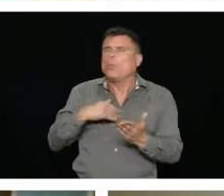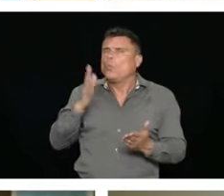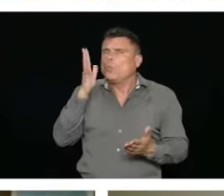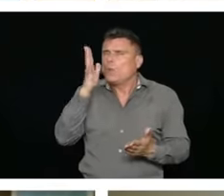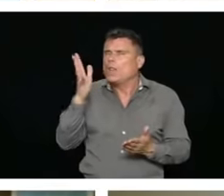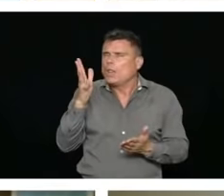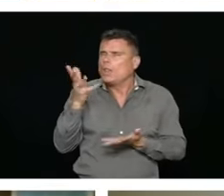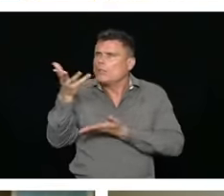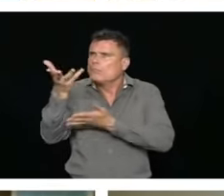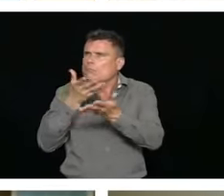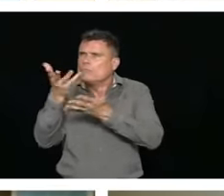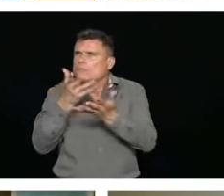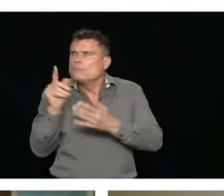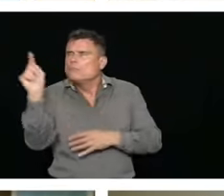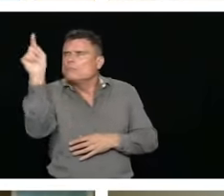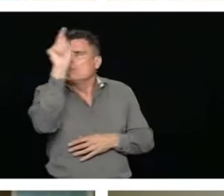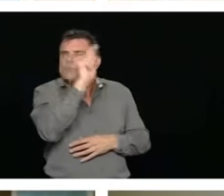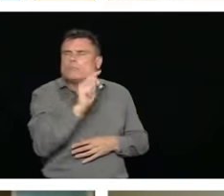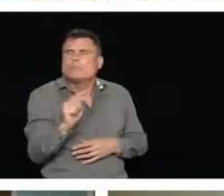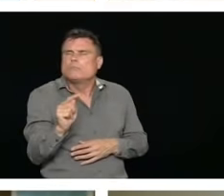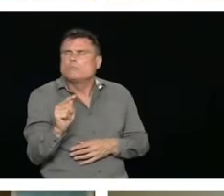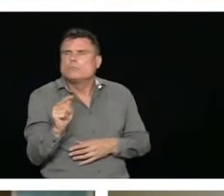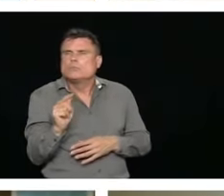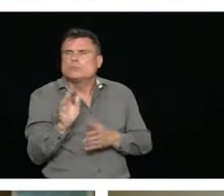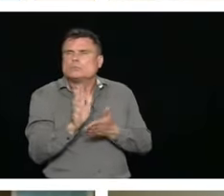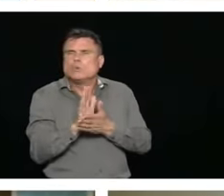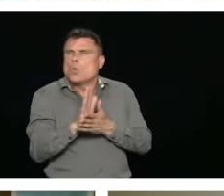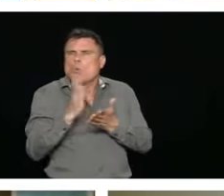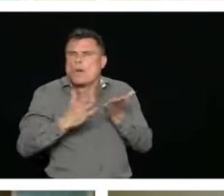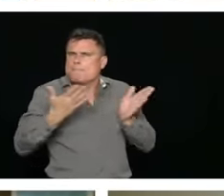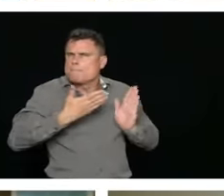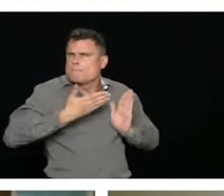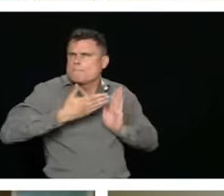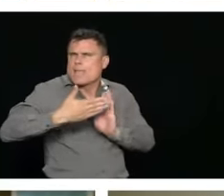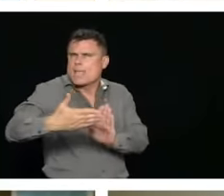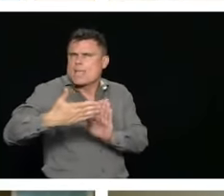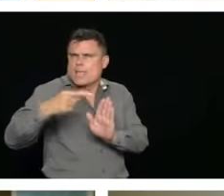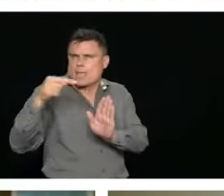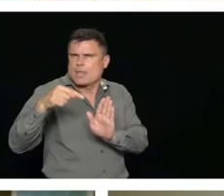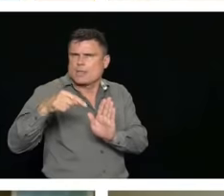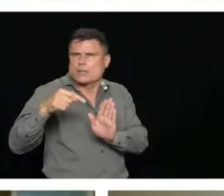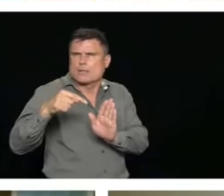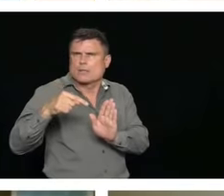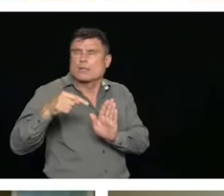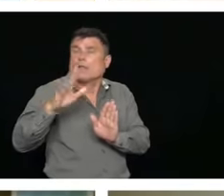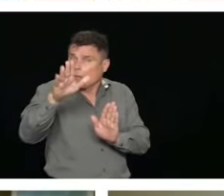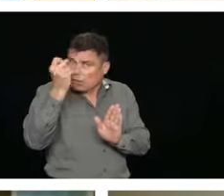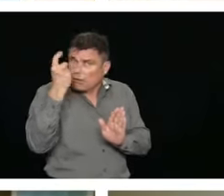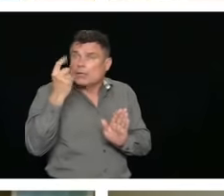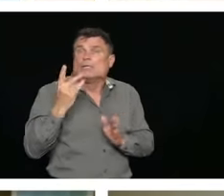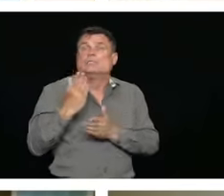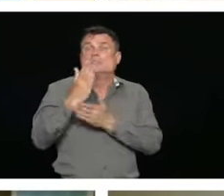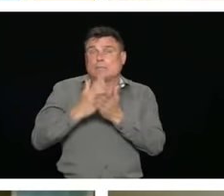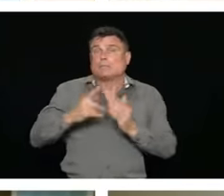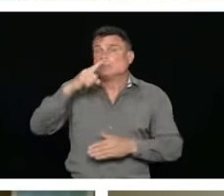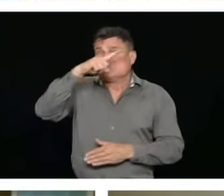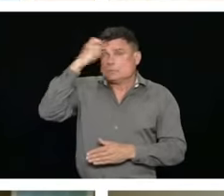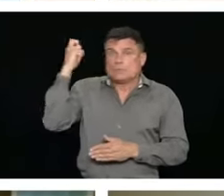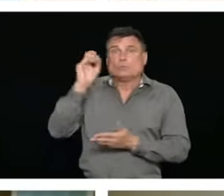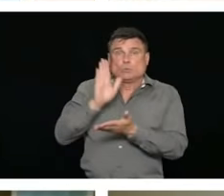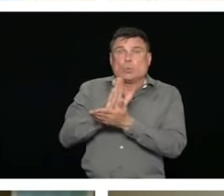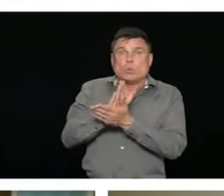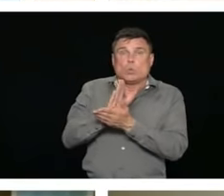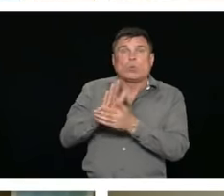opportunities for districts that normally provide them will be available. Yeah, Trustee Higginson? Sure. I think, you